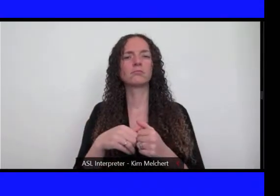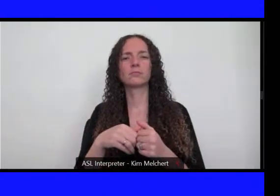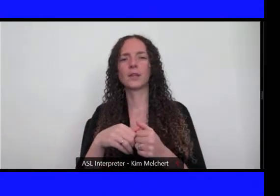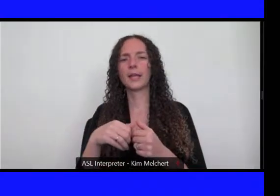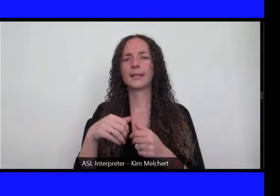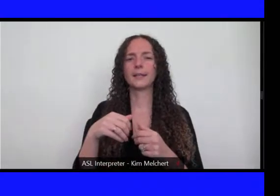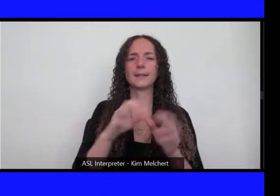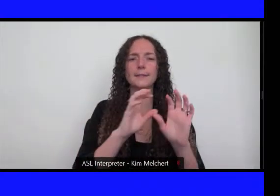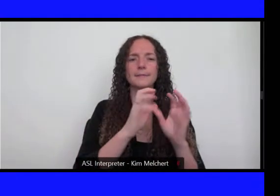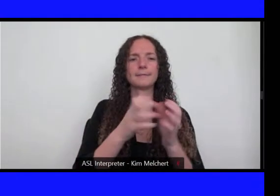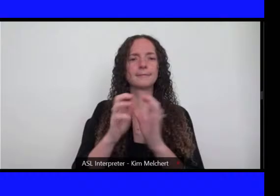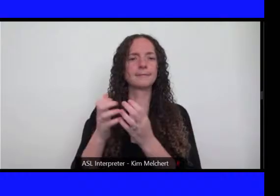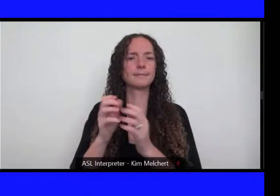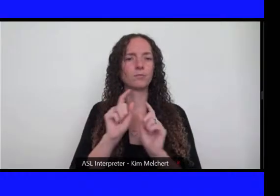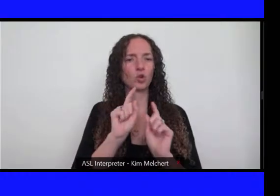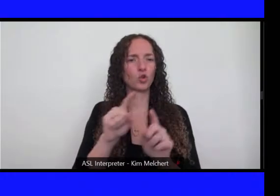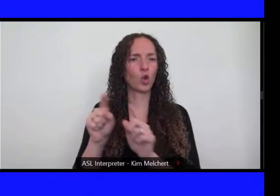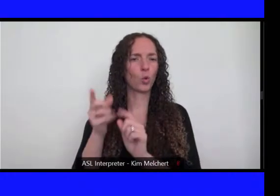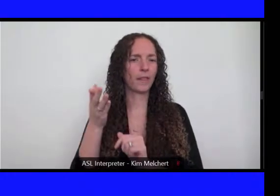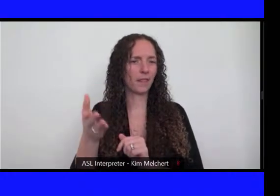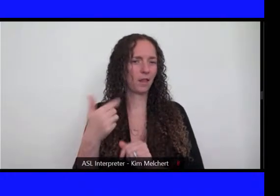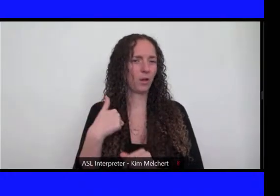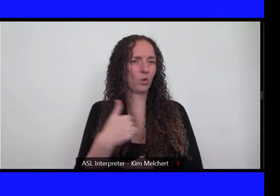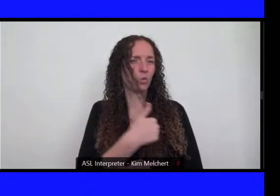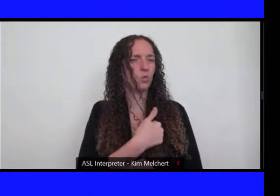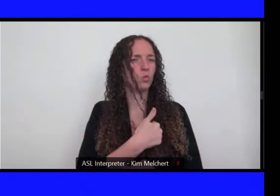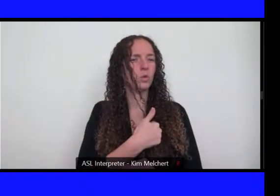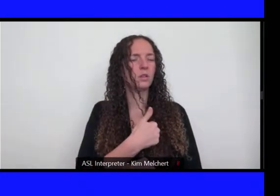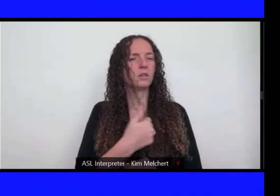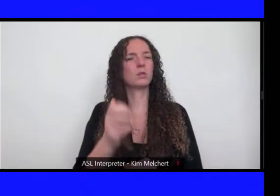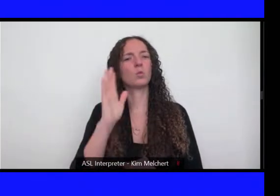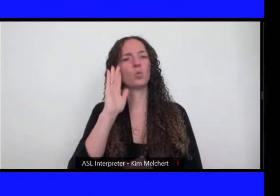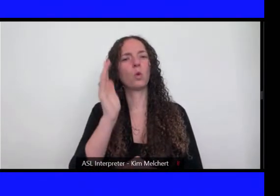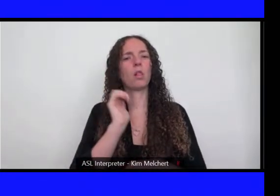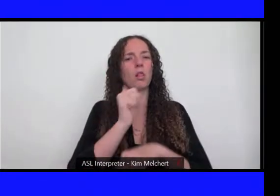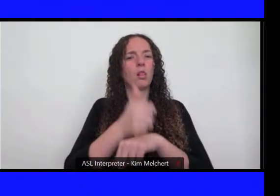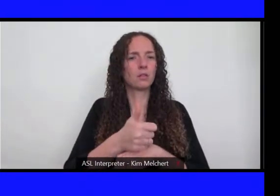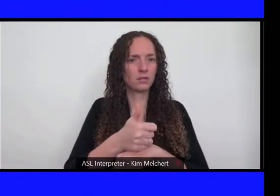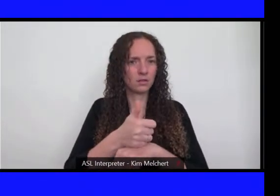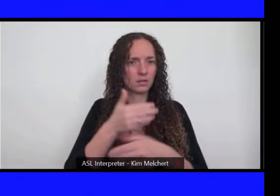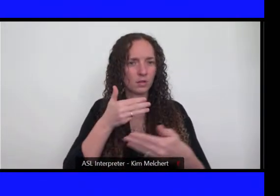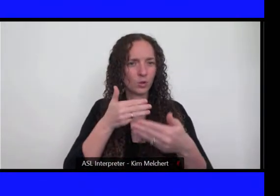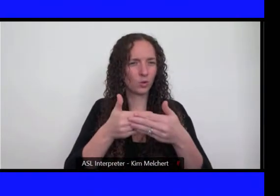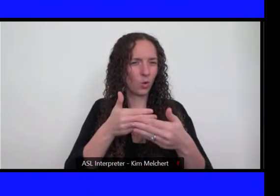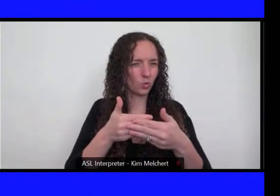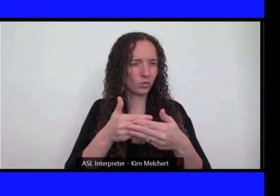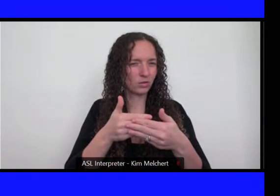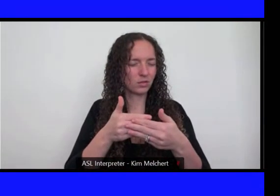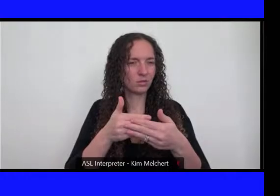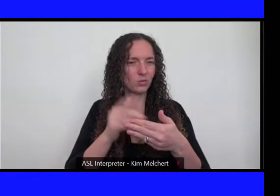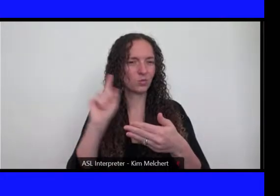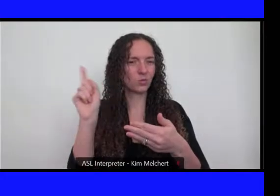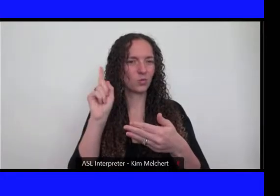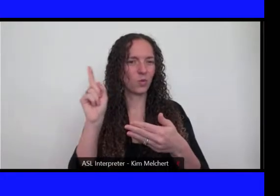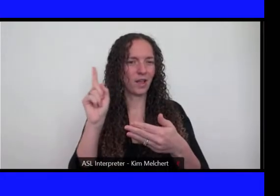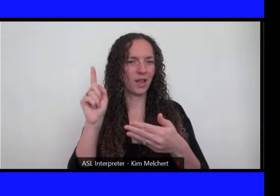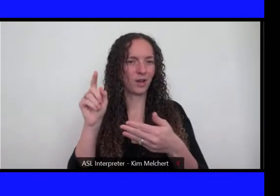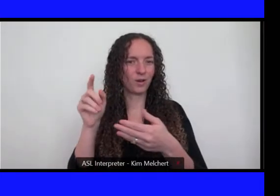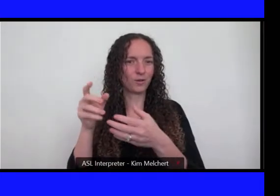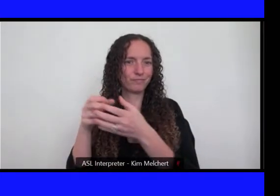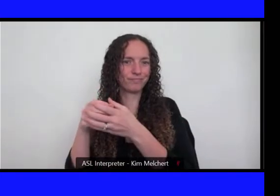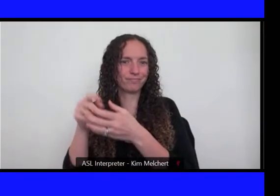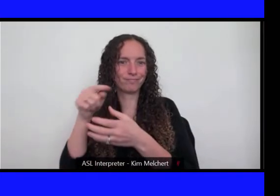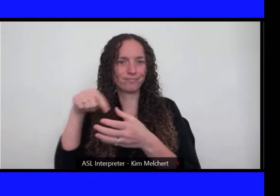physician, the regular physician transition? Yes, we're really thinking about